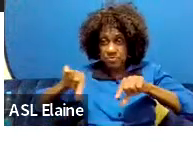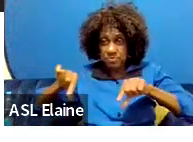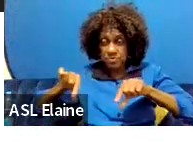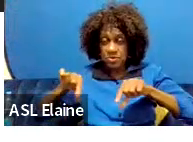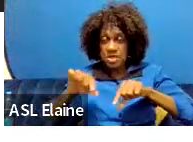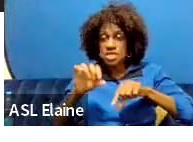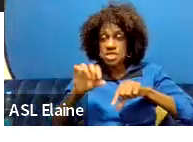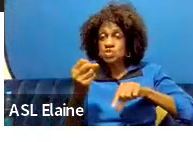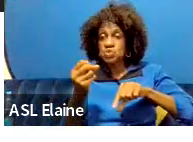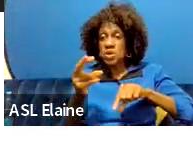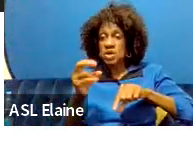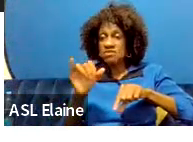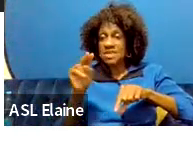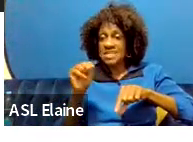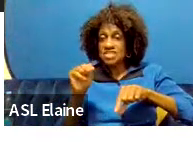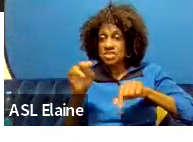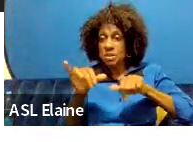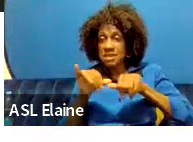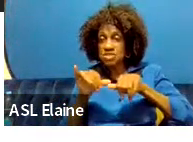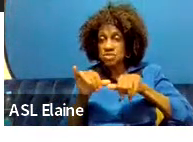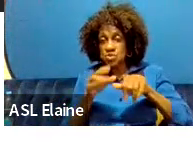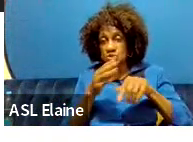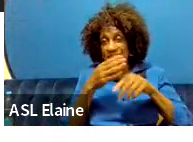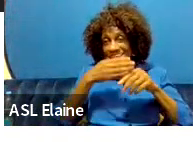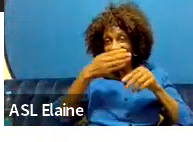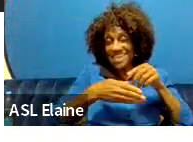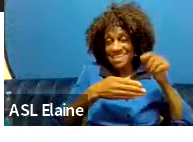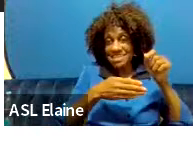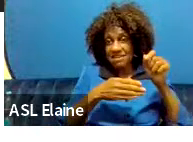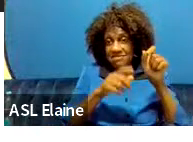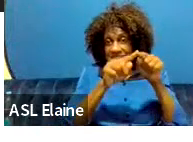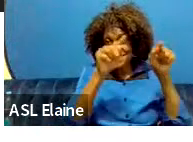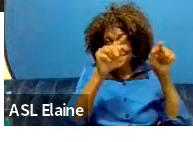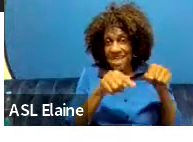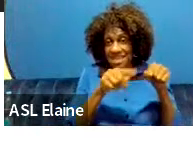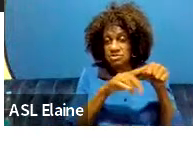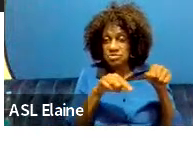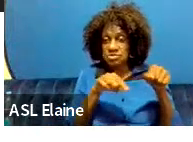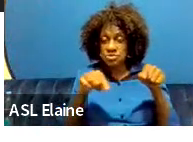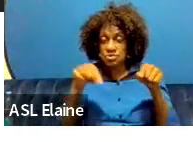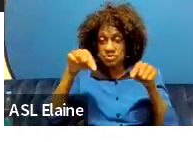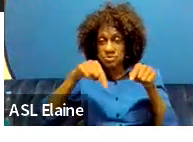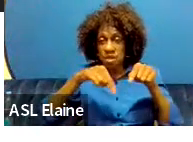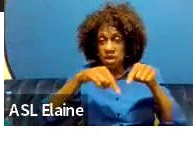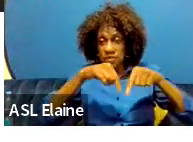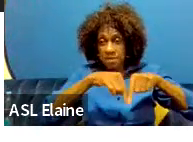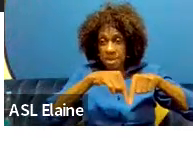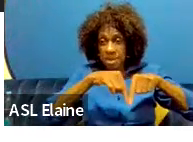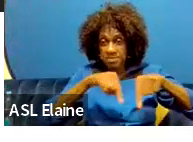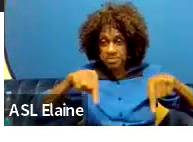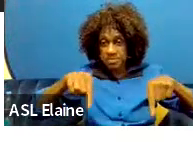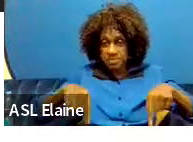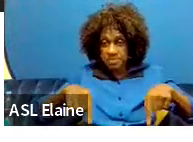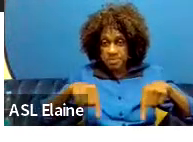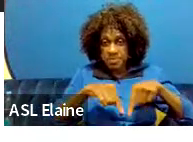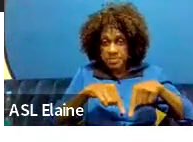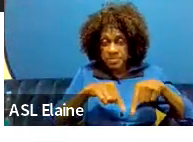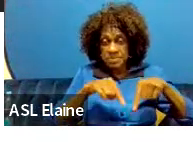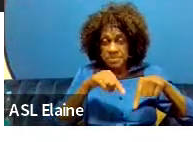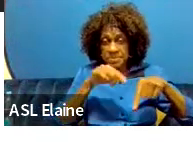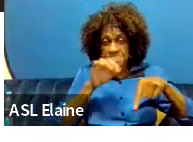inches are measured to the edge of the sign to that mount at the bottom because that is what is detectable by a